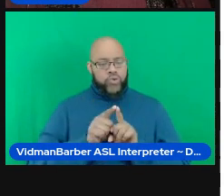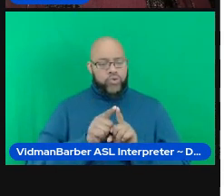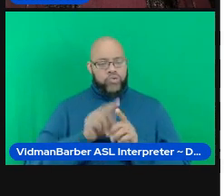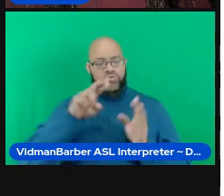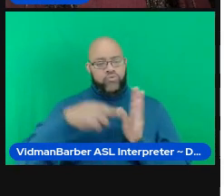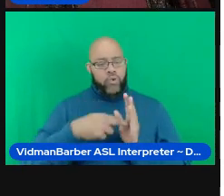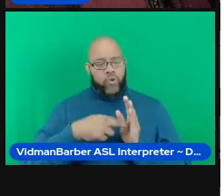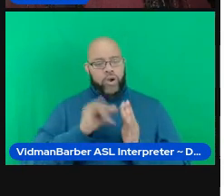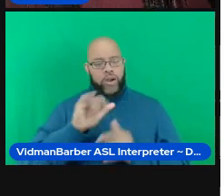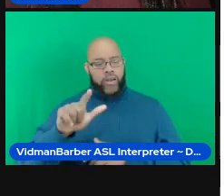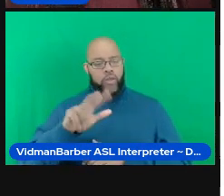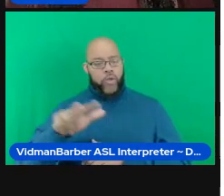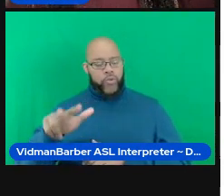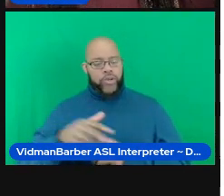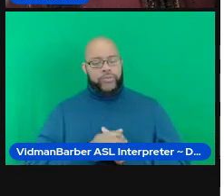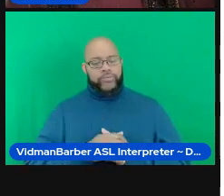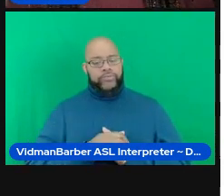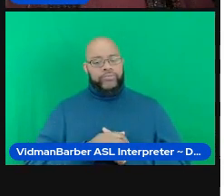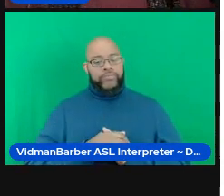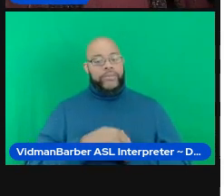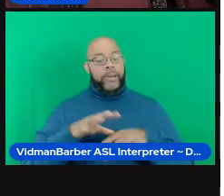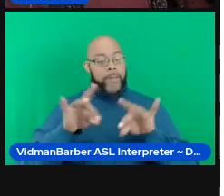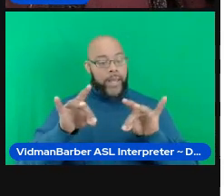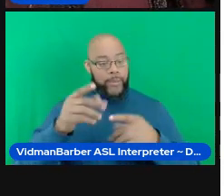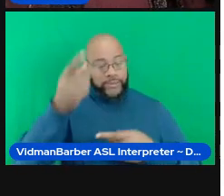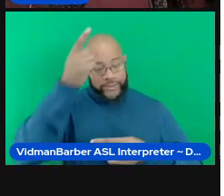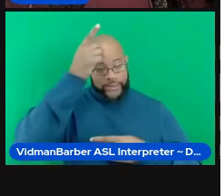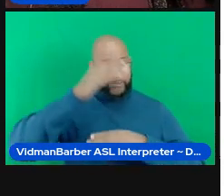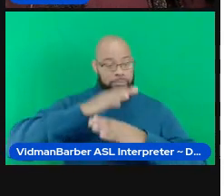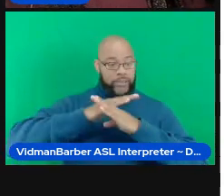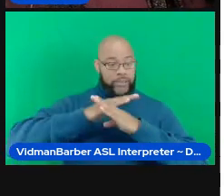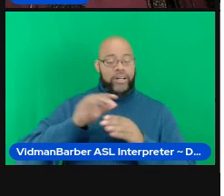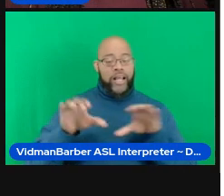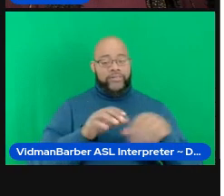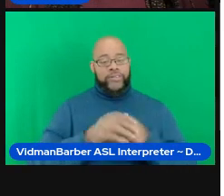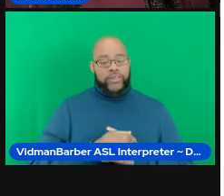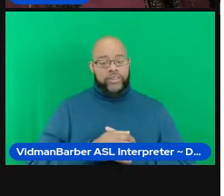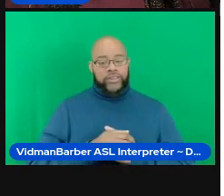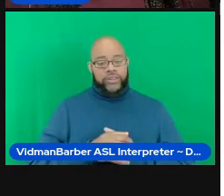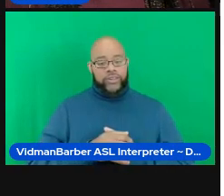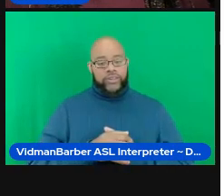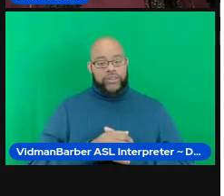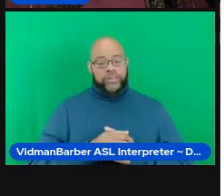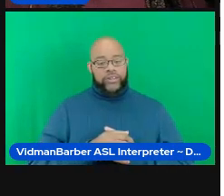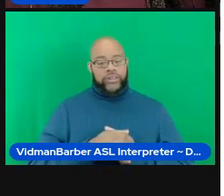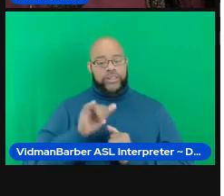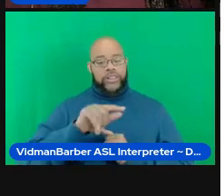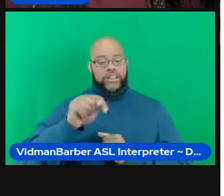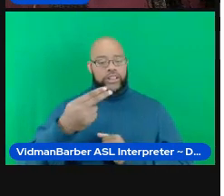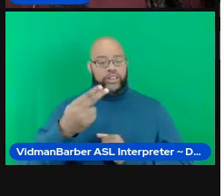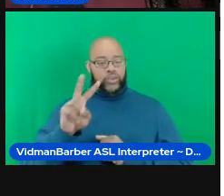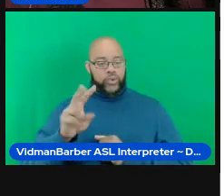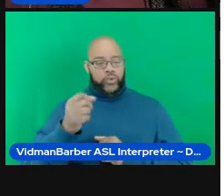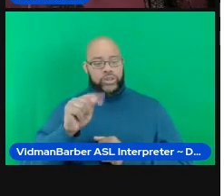IL-33 in mediating acquired immunity by way of activation of lymphocytes such as Th2 or T helper T cells and